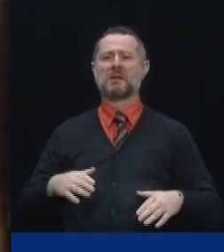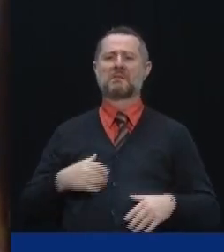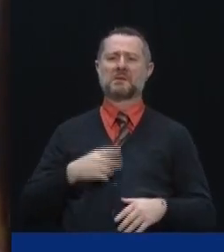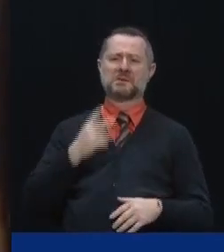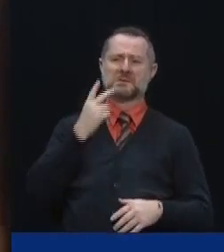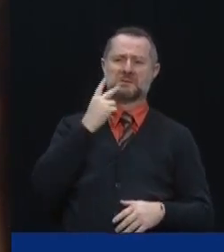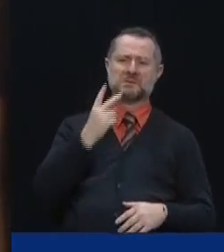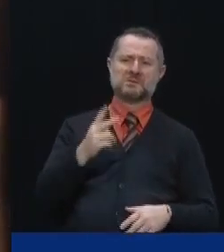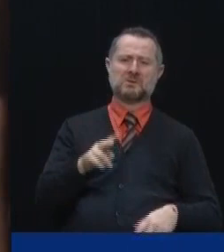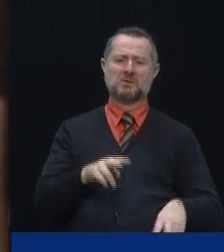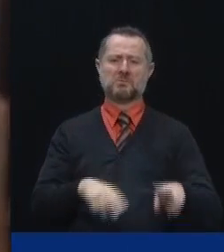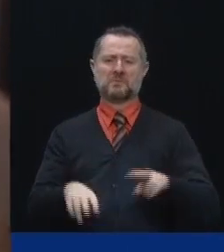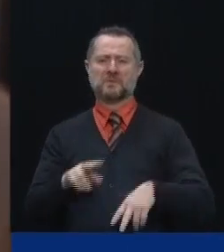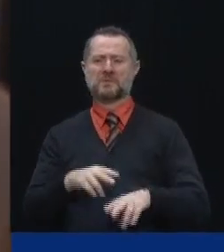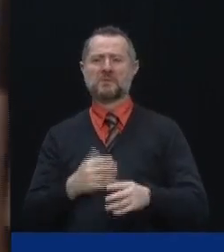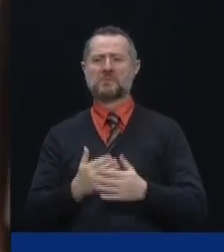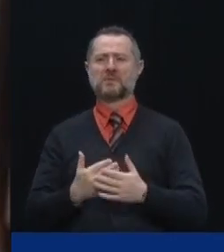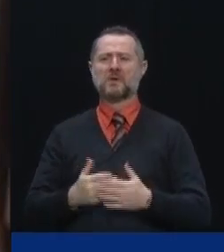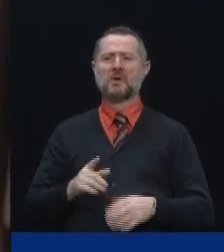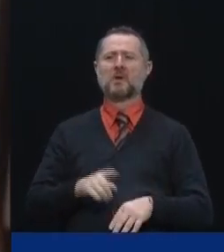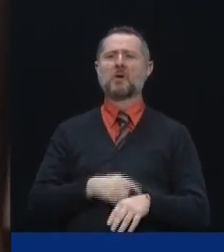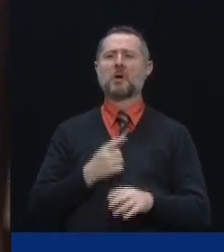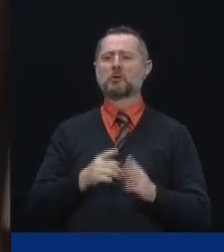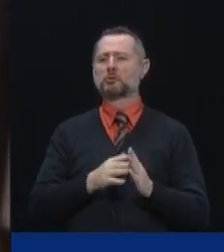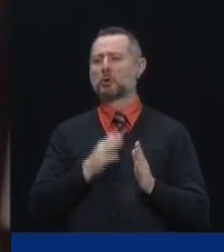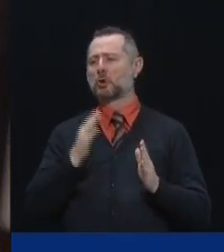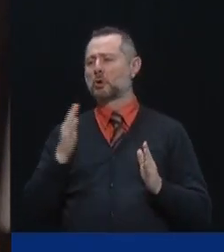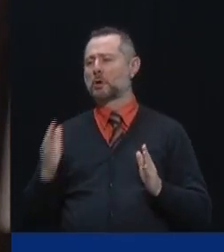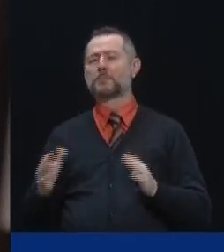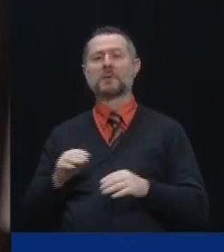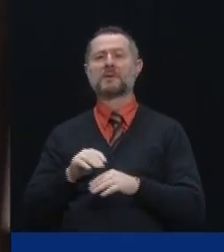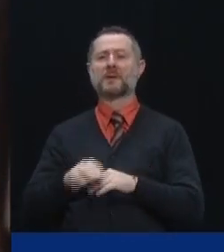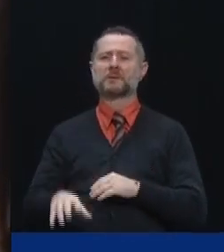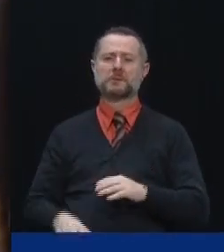the full data of the long-term effects. Yeah.